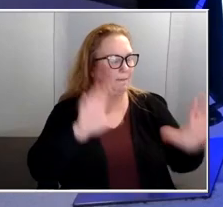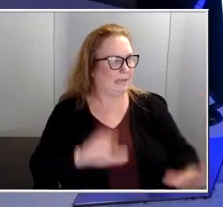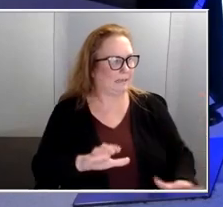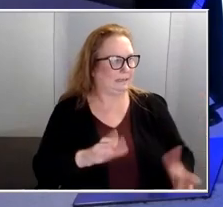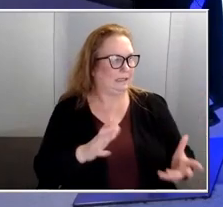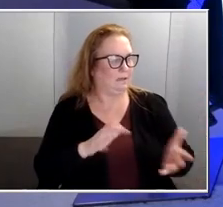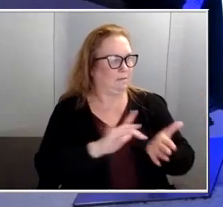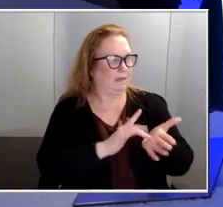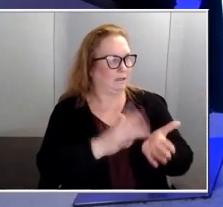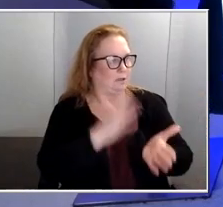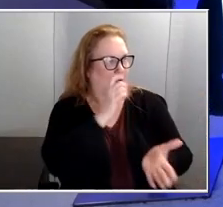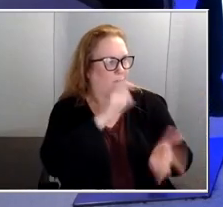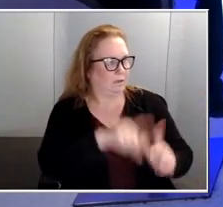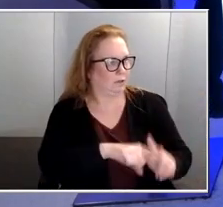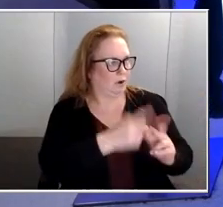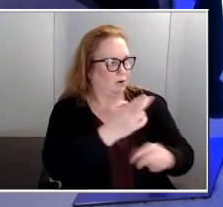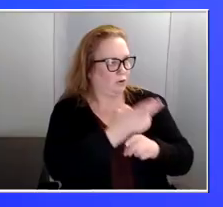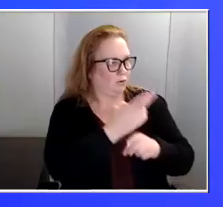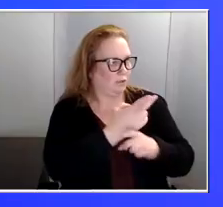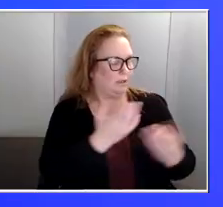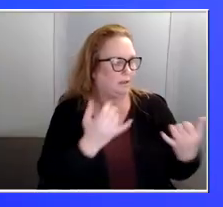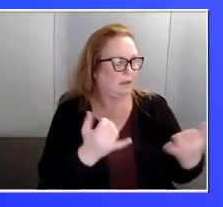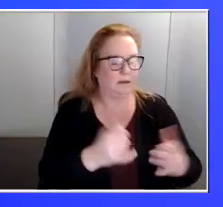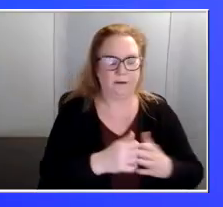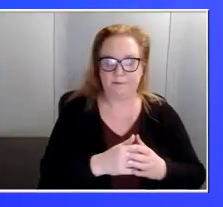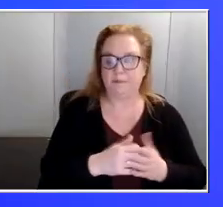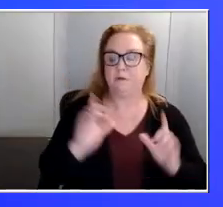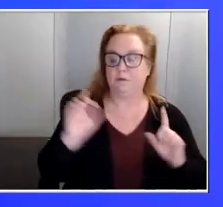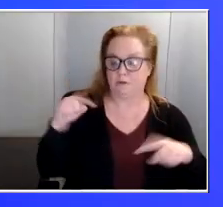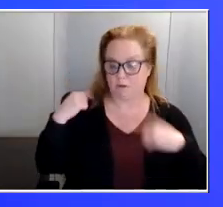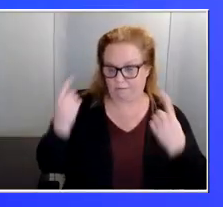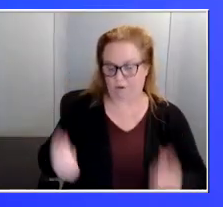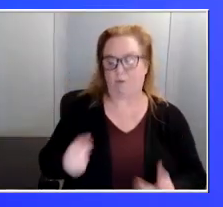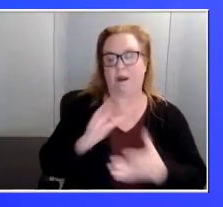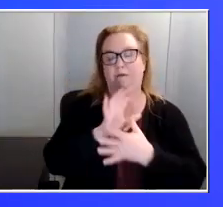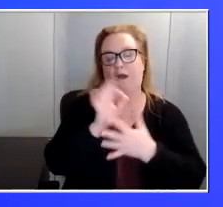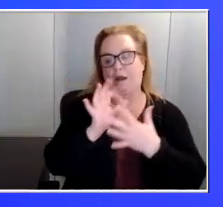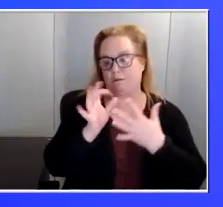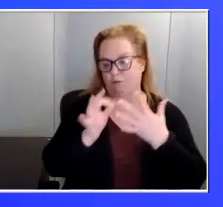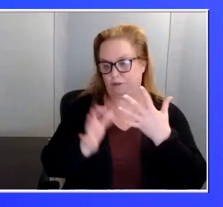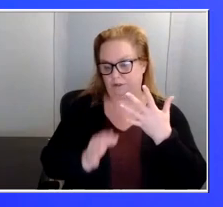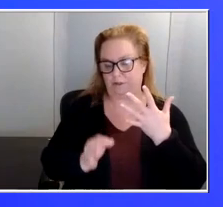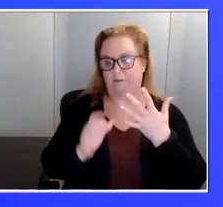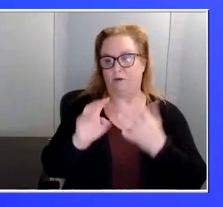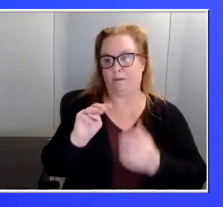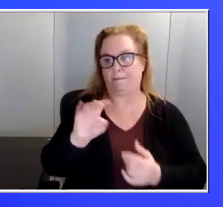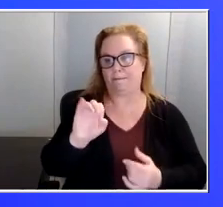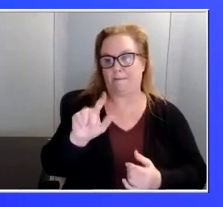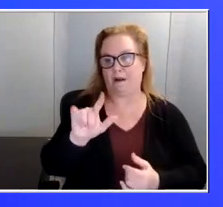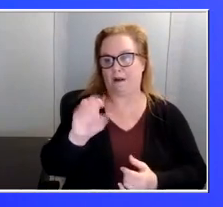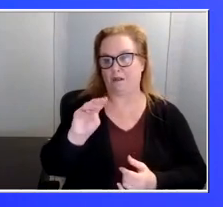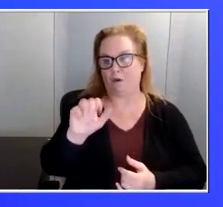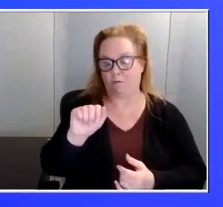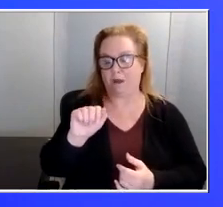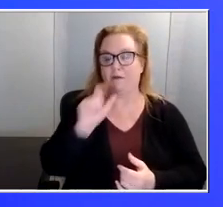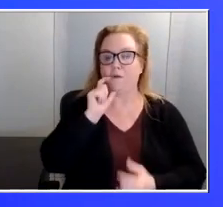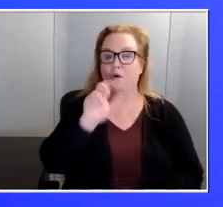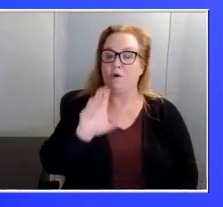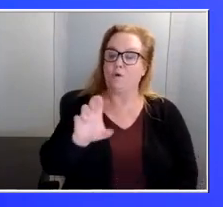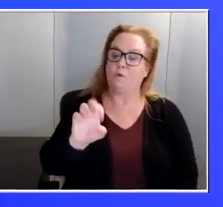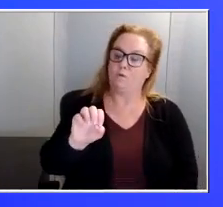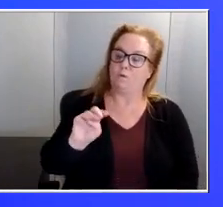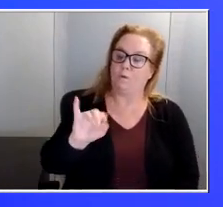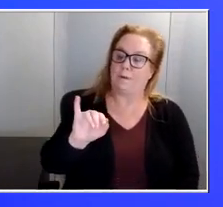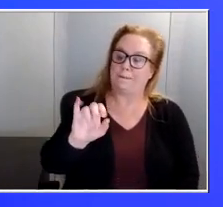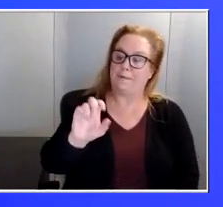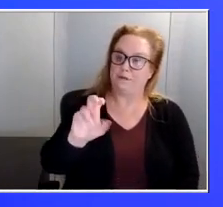in myeloma? Well, I mean, so far we have a lot of options of therapy for multiple myeloma that can get patients in remission. This treatment, as